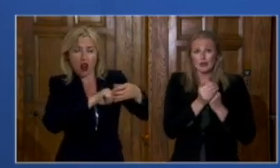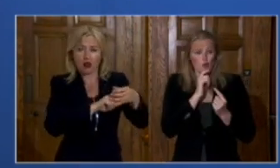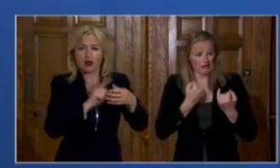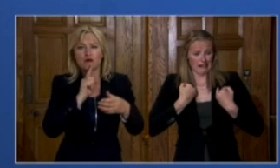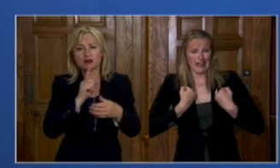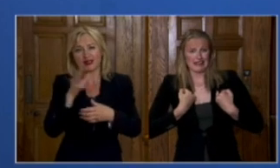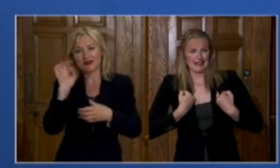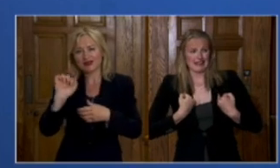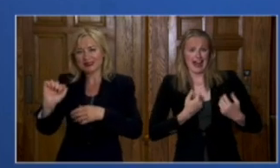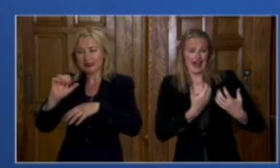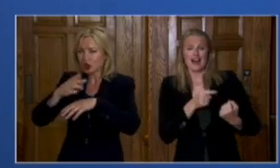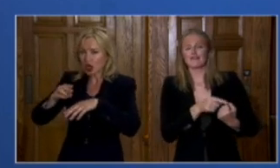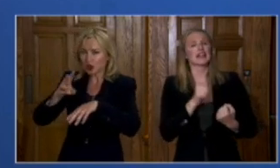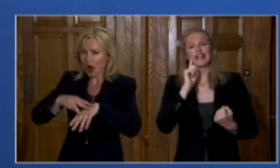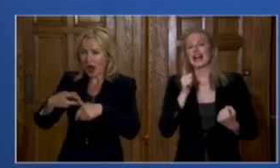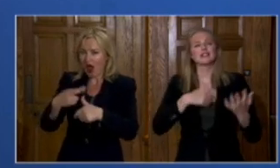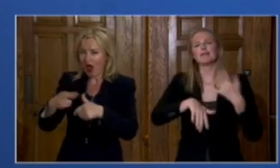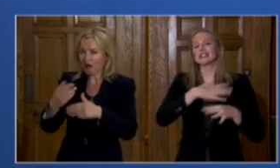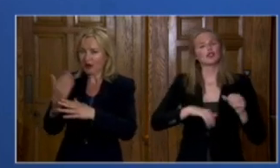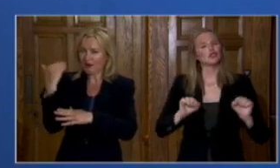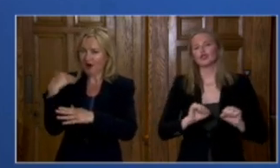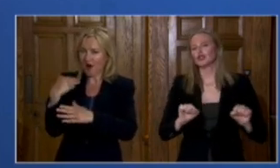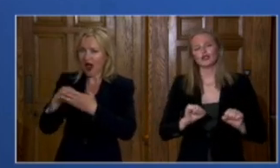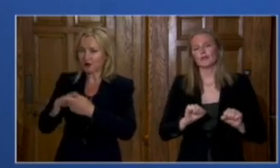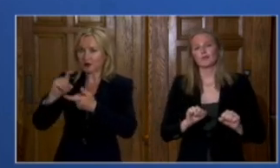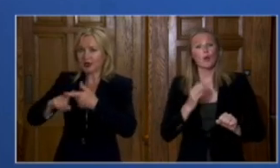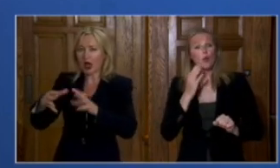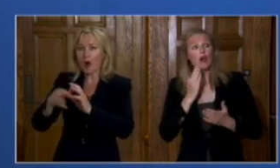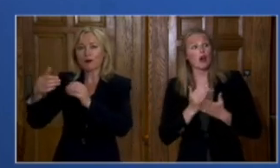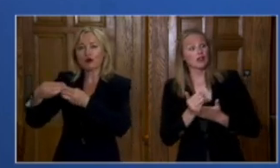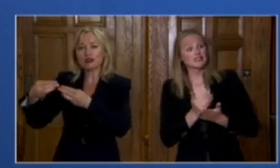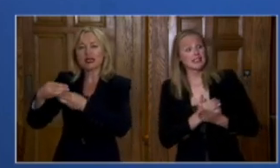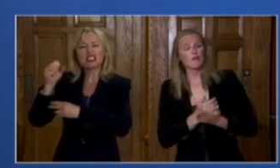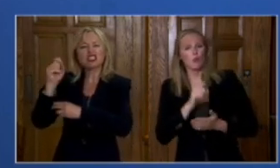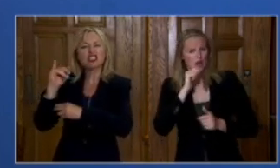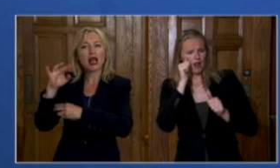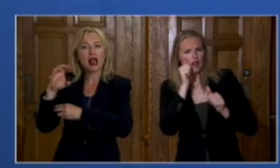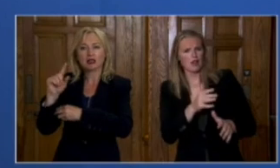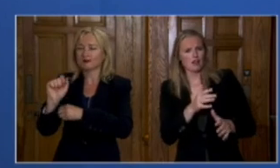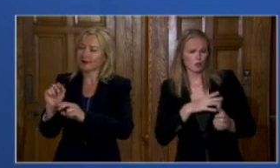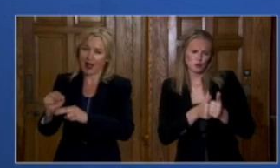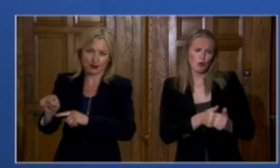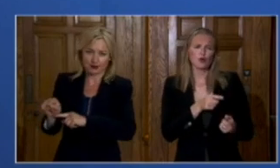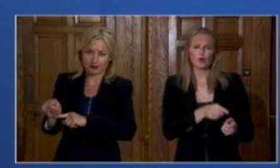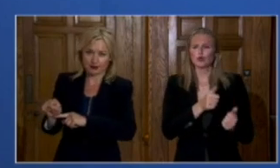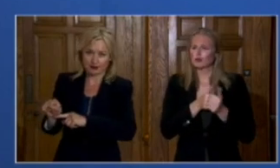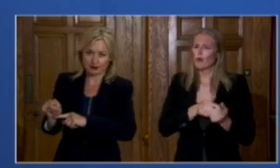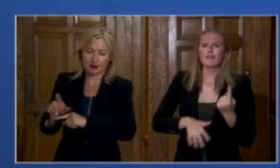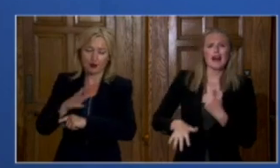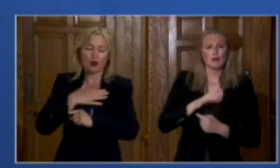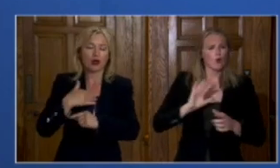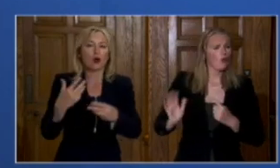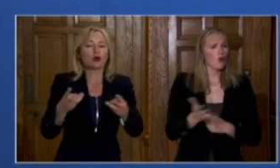are excluded. We will let you know when it is safe to do so and continue to support you and urge everyone in your family and